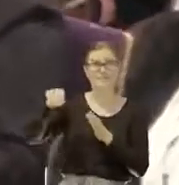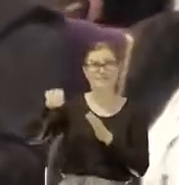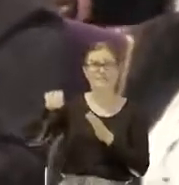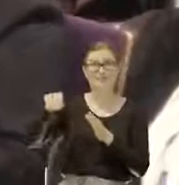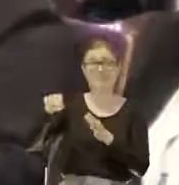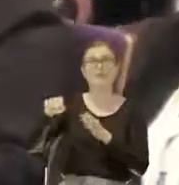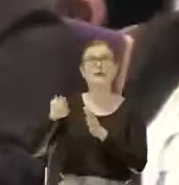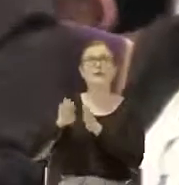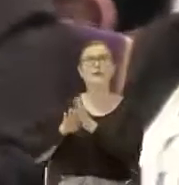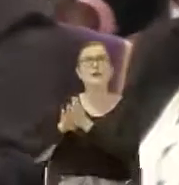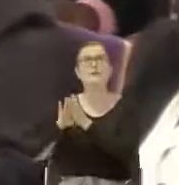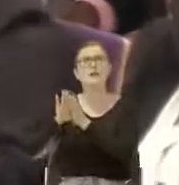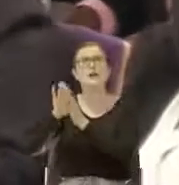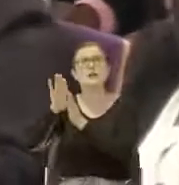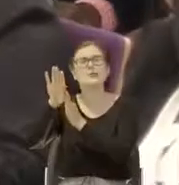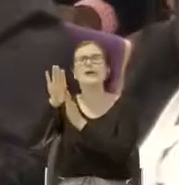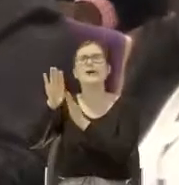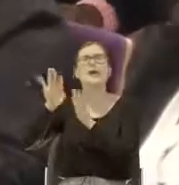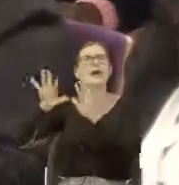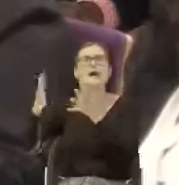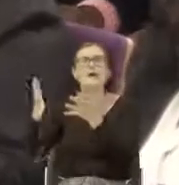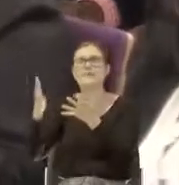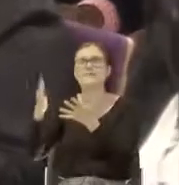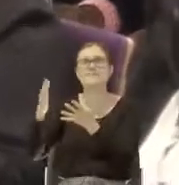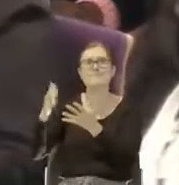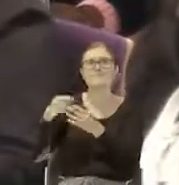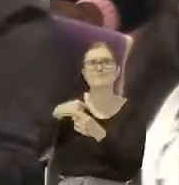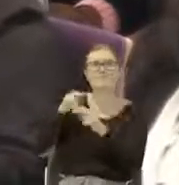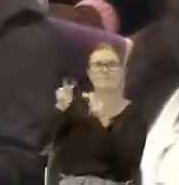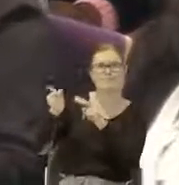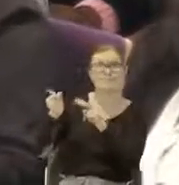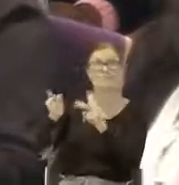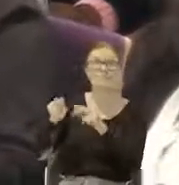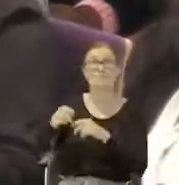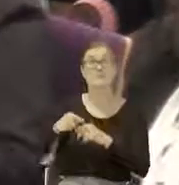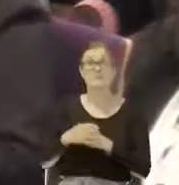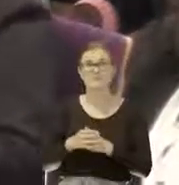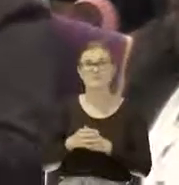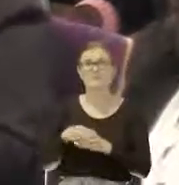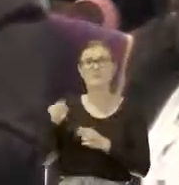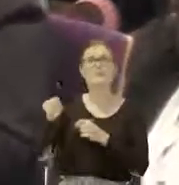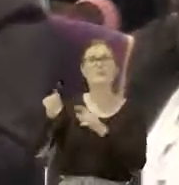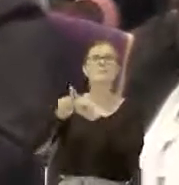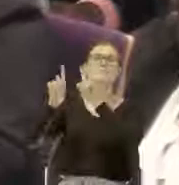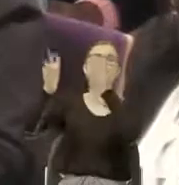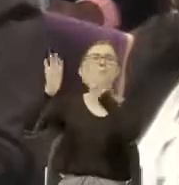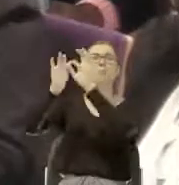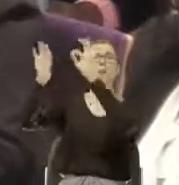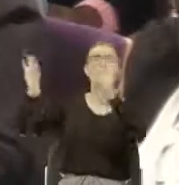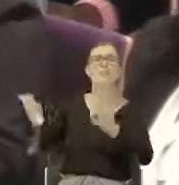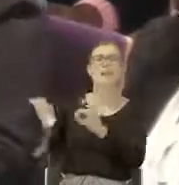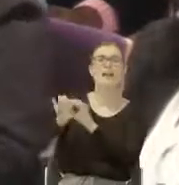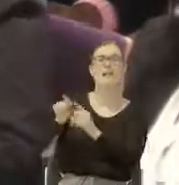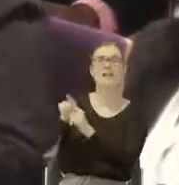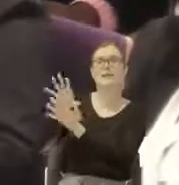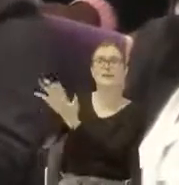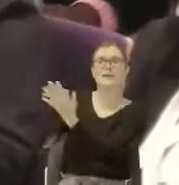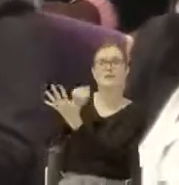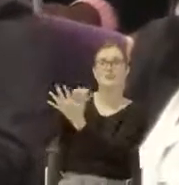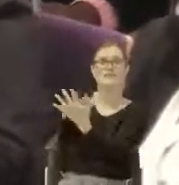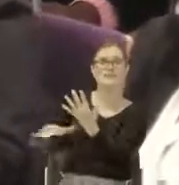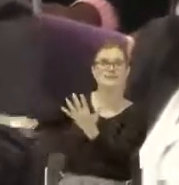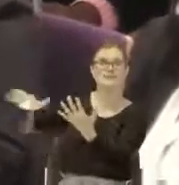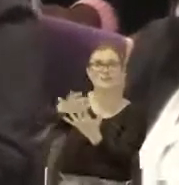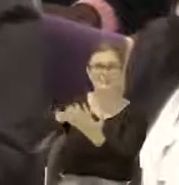when we talk about collaboration, when we talk about IGR structures, we sit together and